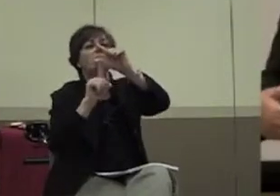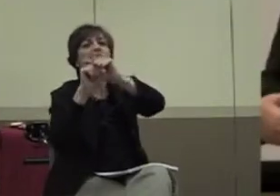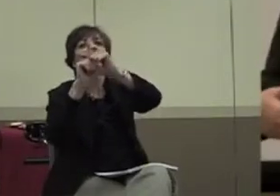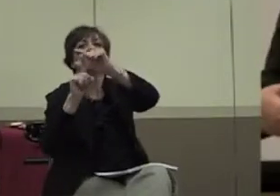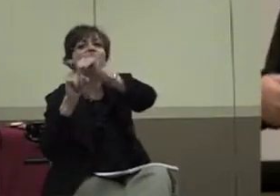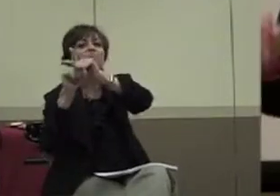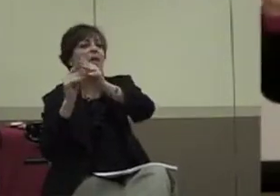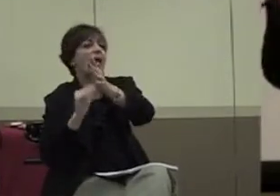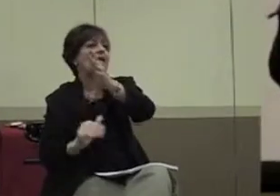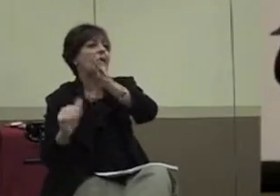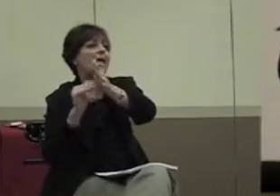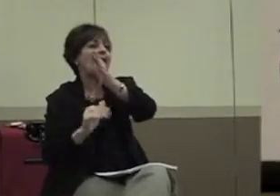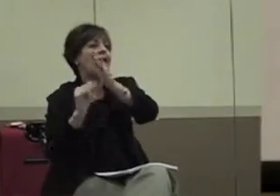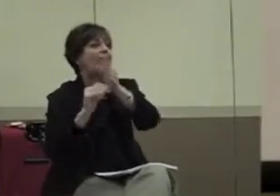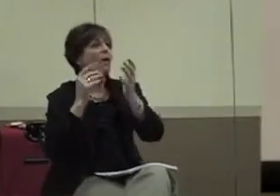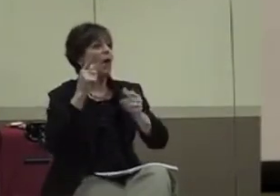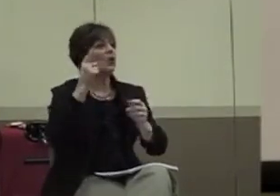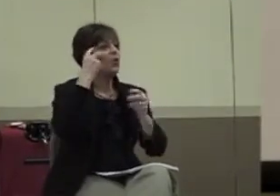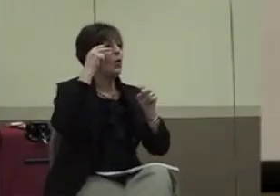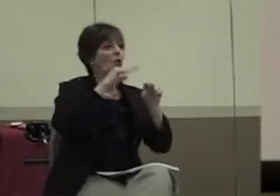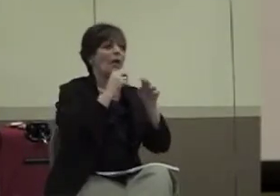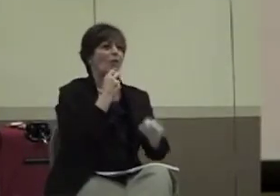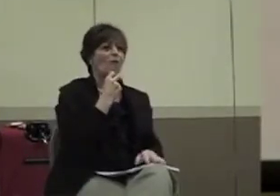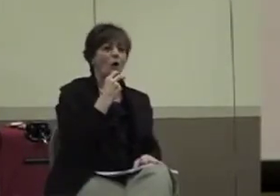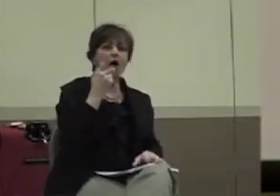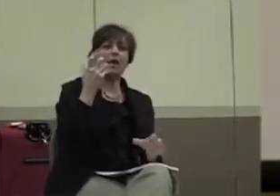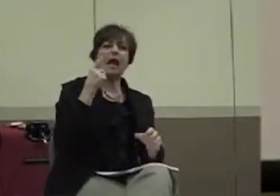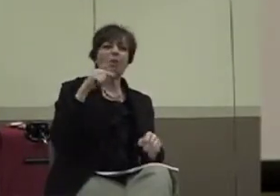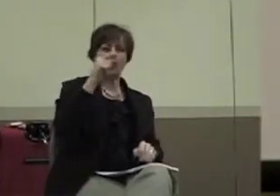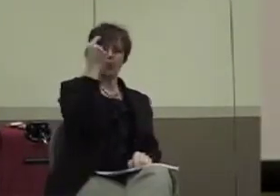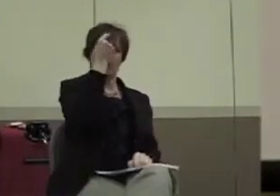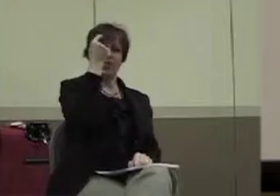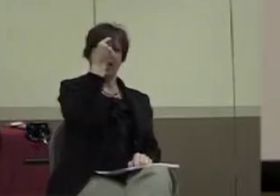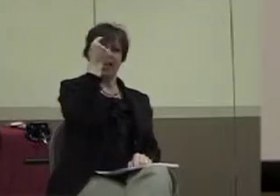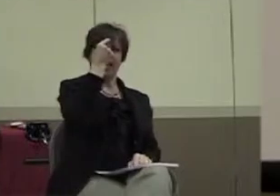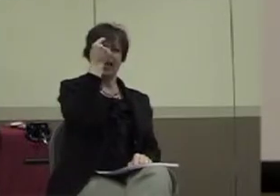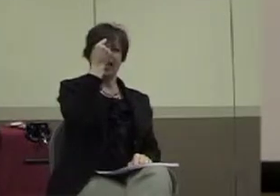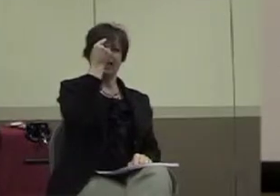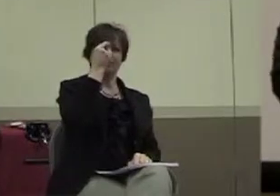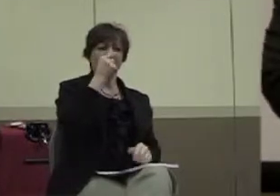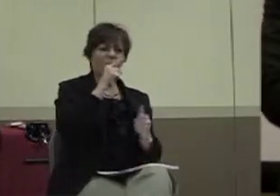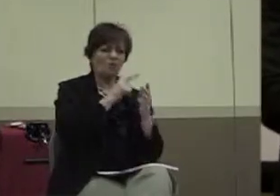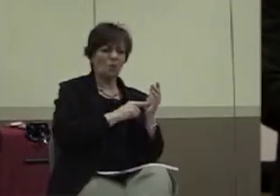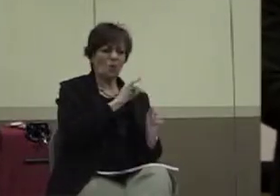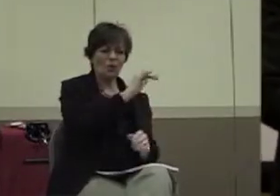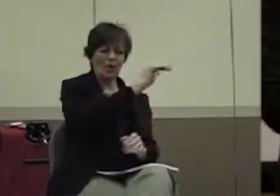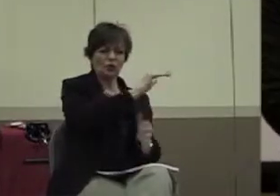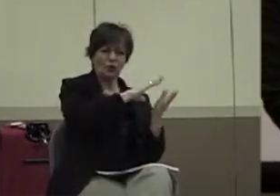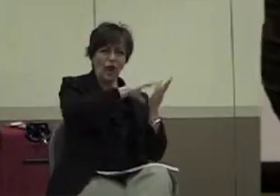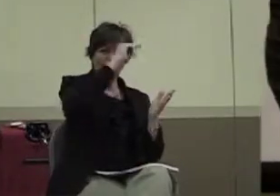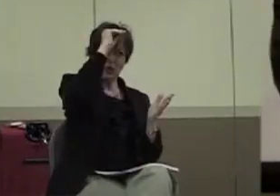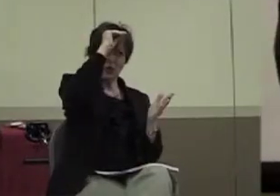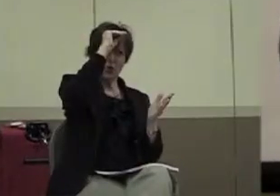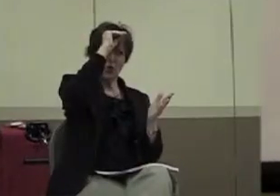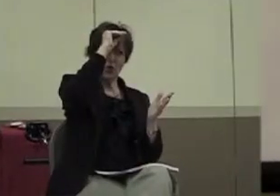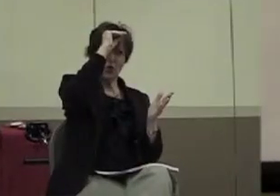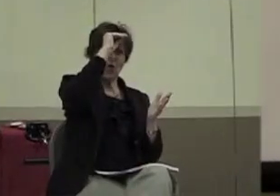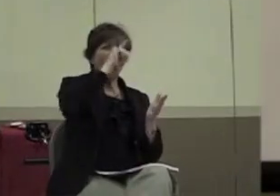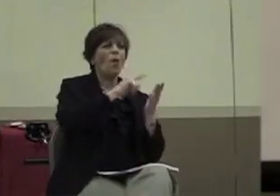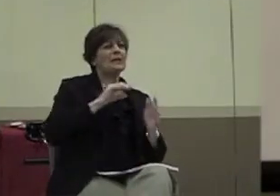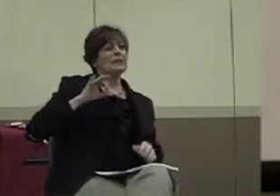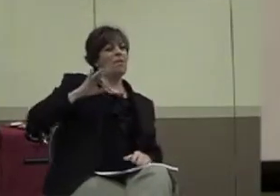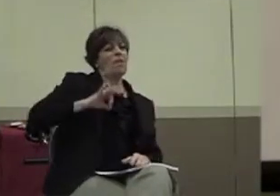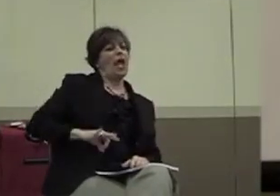again and again. So I want you to look at this frog, and I want you to think, what has the child learned is the payoff for this